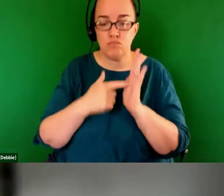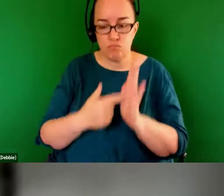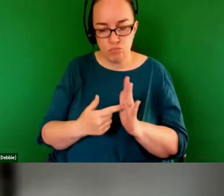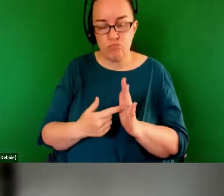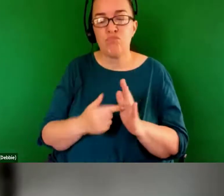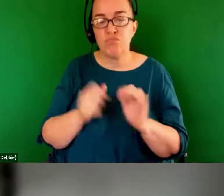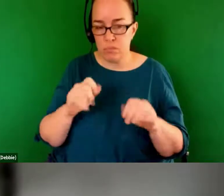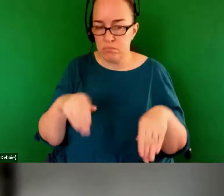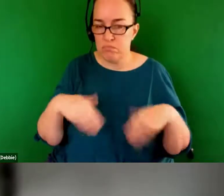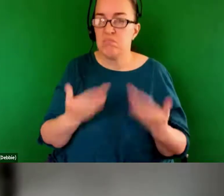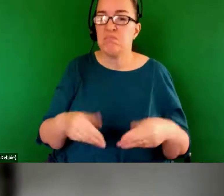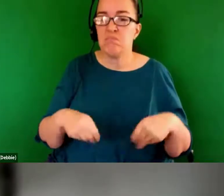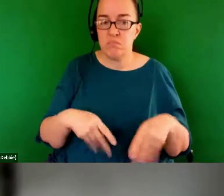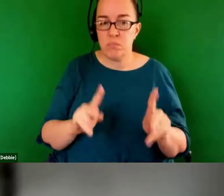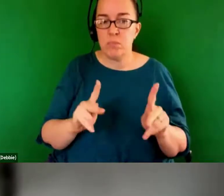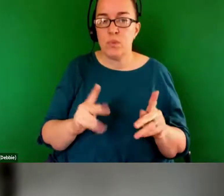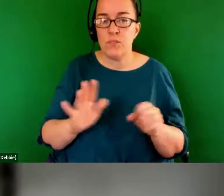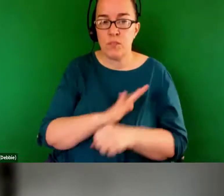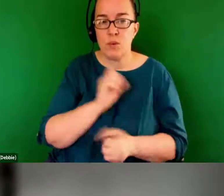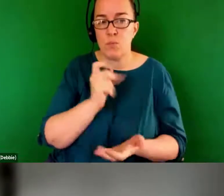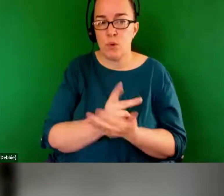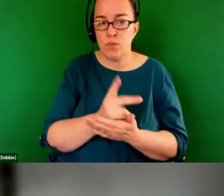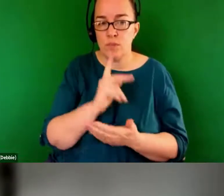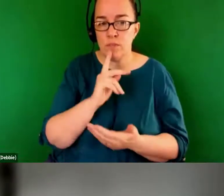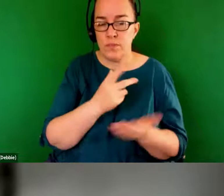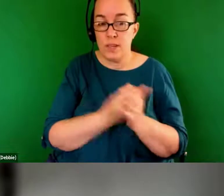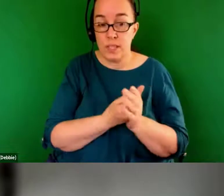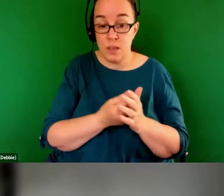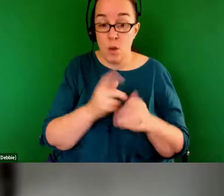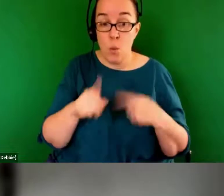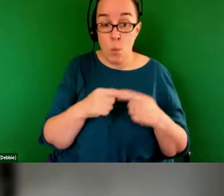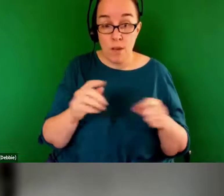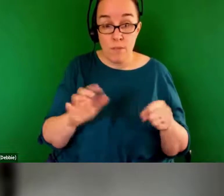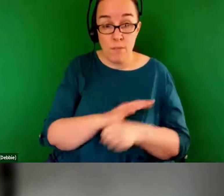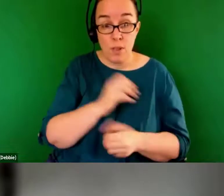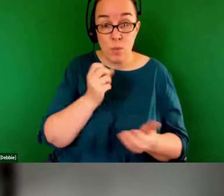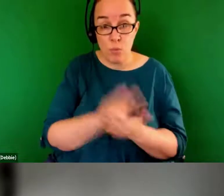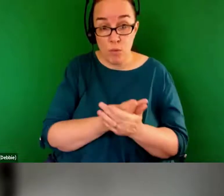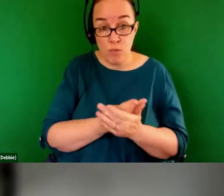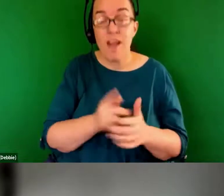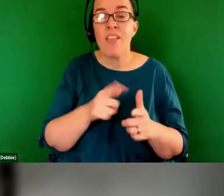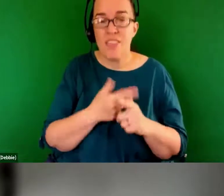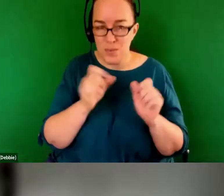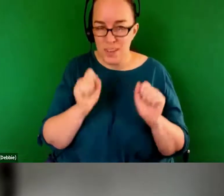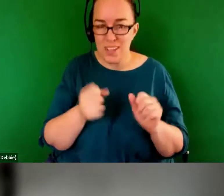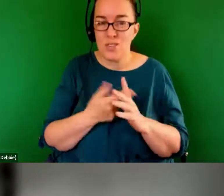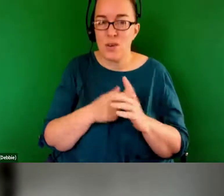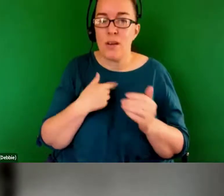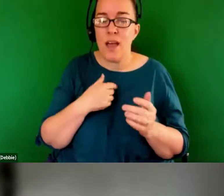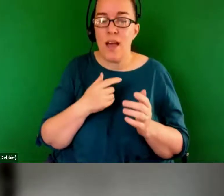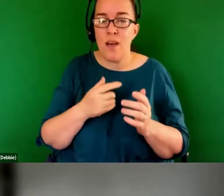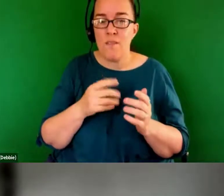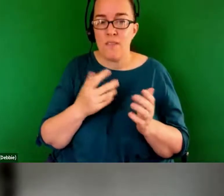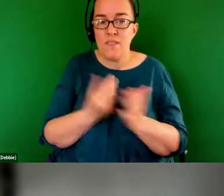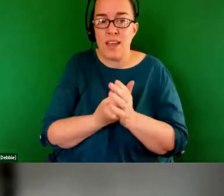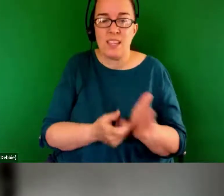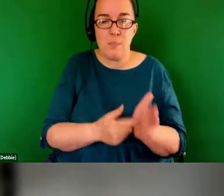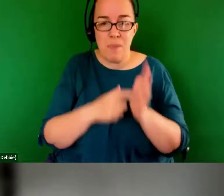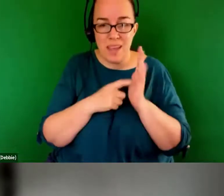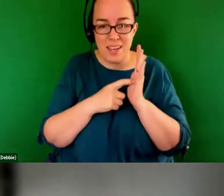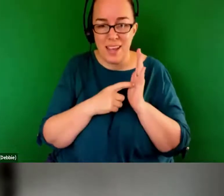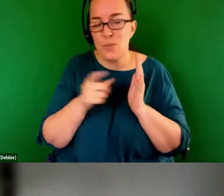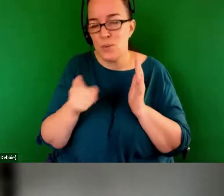full approval for the vaccine. And once we have the full approval for the vaccine, that's when we can start to have the kind of vaccine mandates that you're talking about